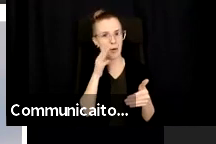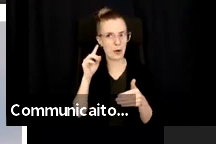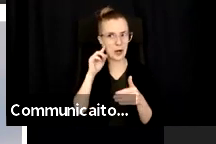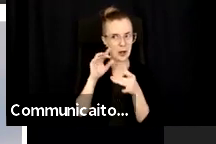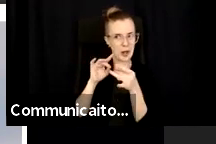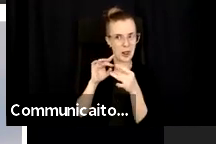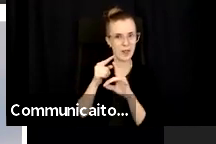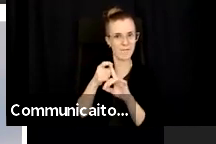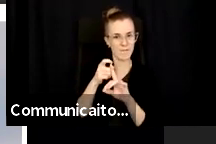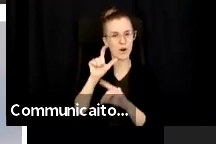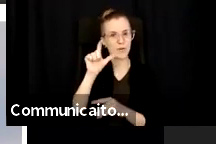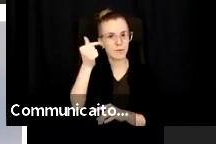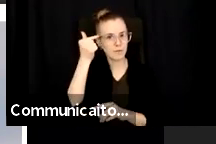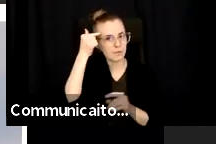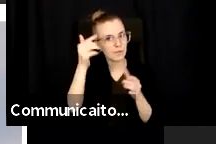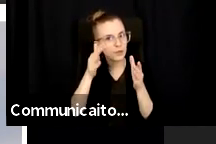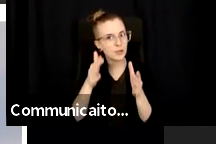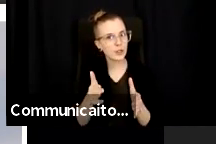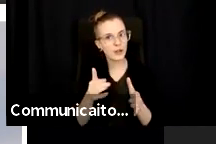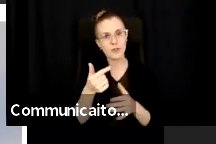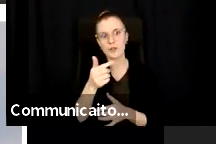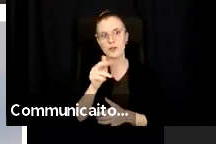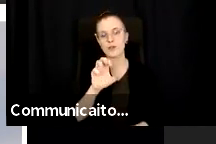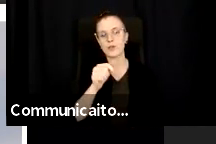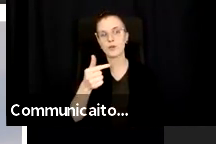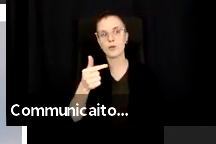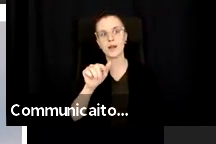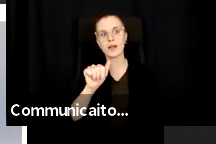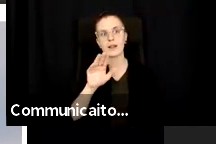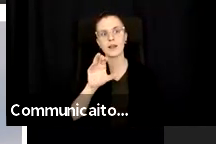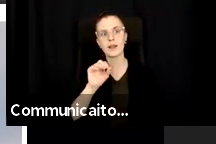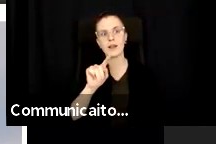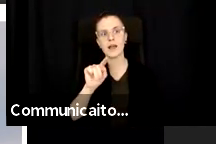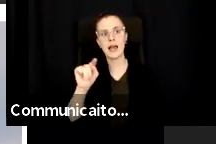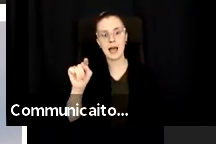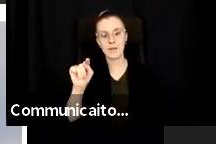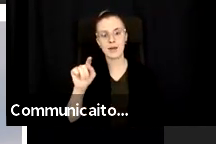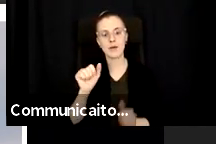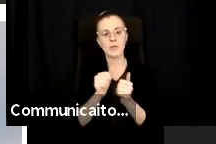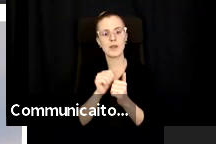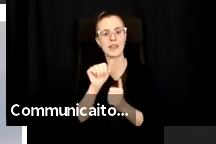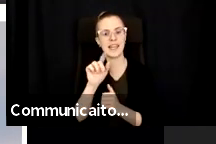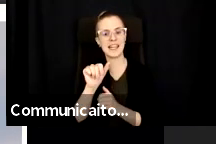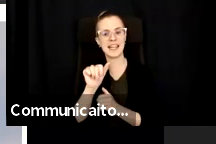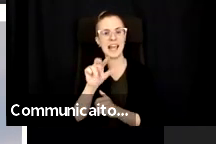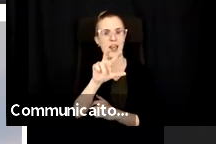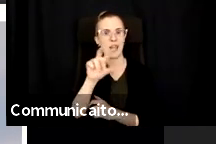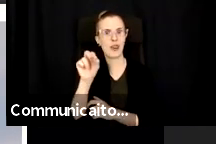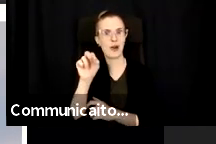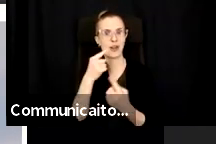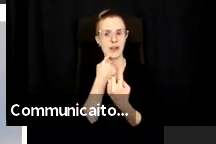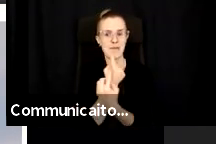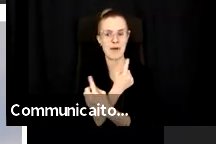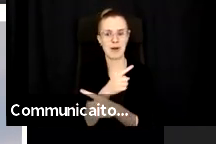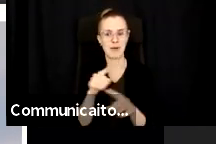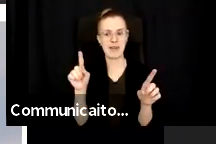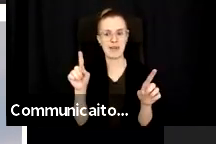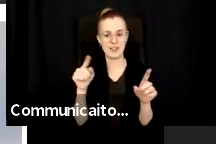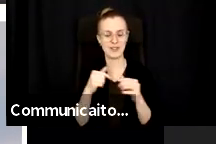with the Americans with Disabilities Act 30th Anniversary Proclamation. Please join me in hearing from Governor Greg